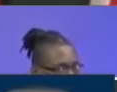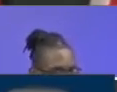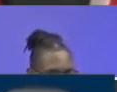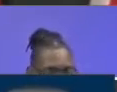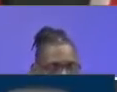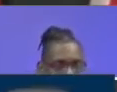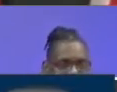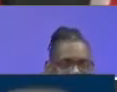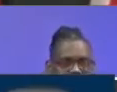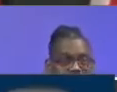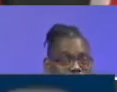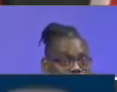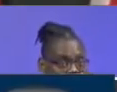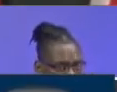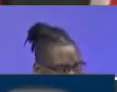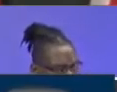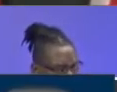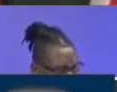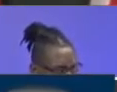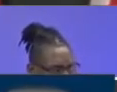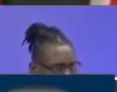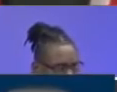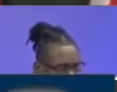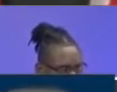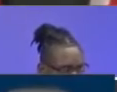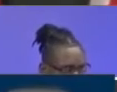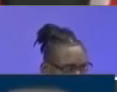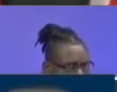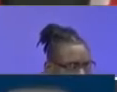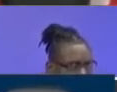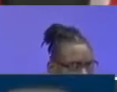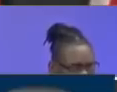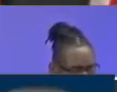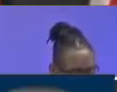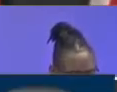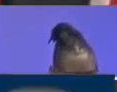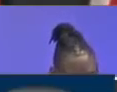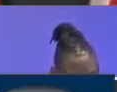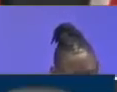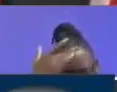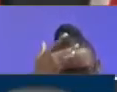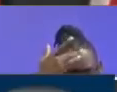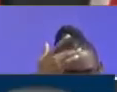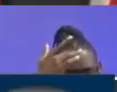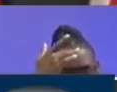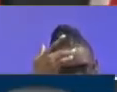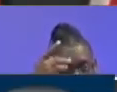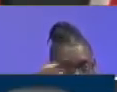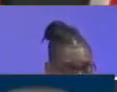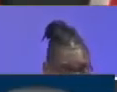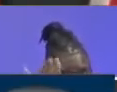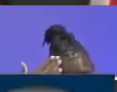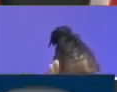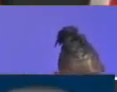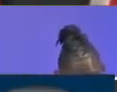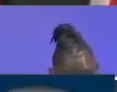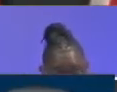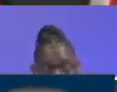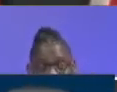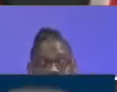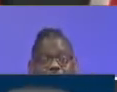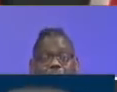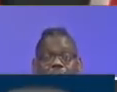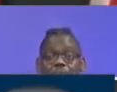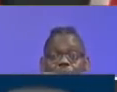you to the virus. If you don't know their bubble status, try and, in a courteous way, preserve your